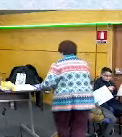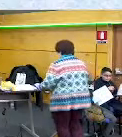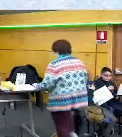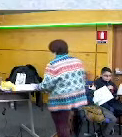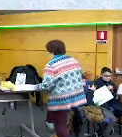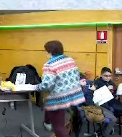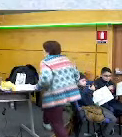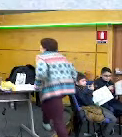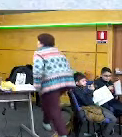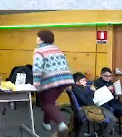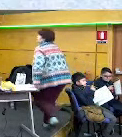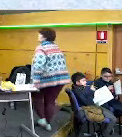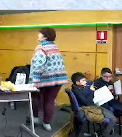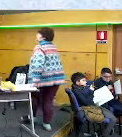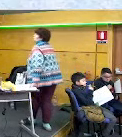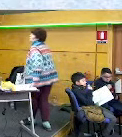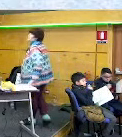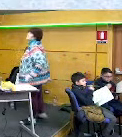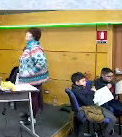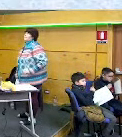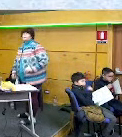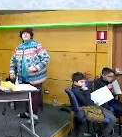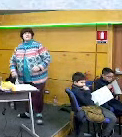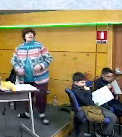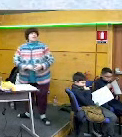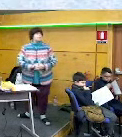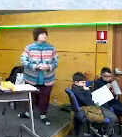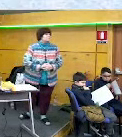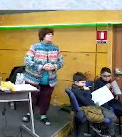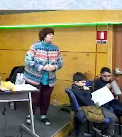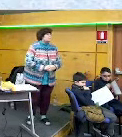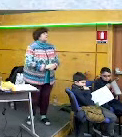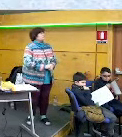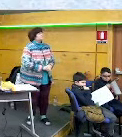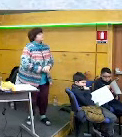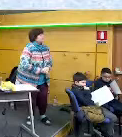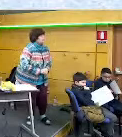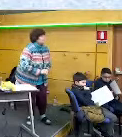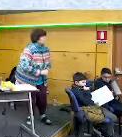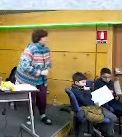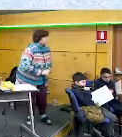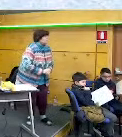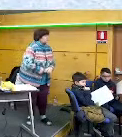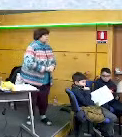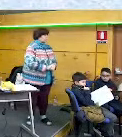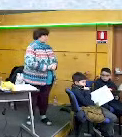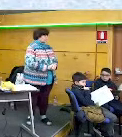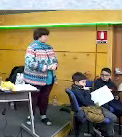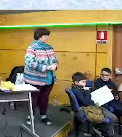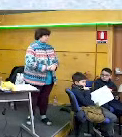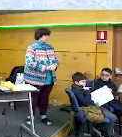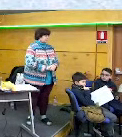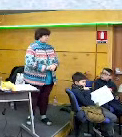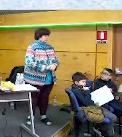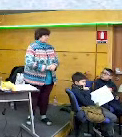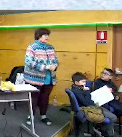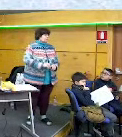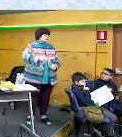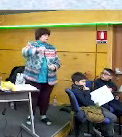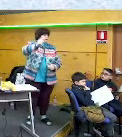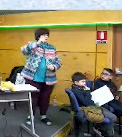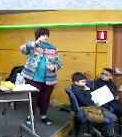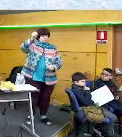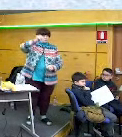color? Now, what I want you to do is every time there is a punctuation mark,